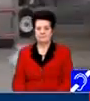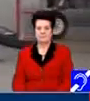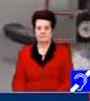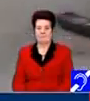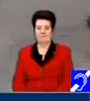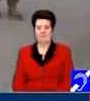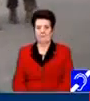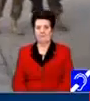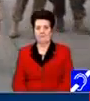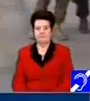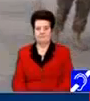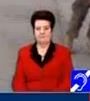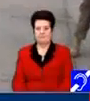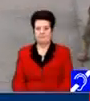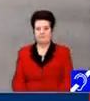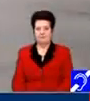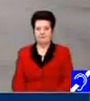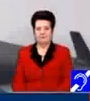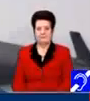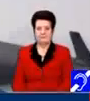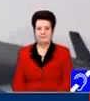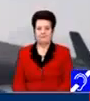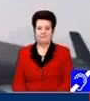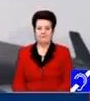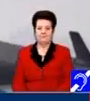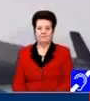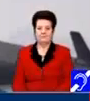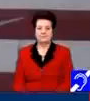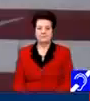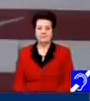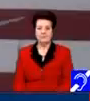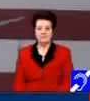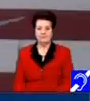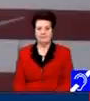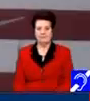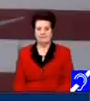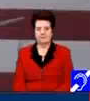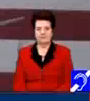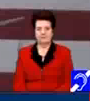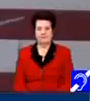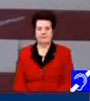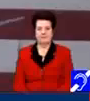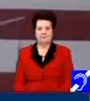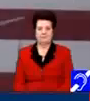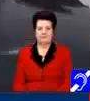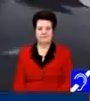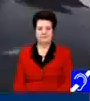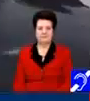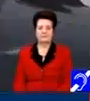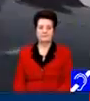true testament to the support my family gives me while at home and abroad. I'm very honored to represent my family and my country and the 77th Fighter